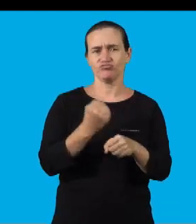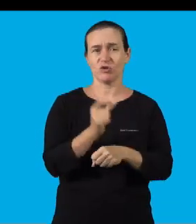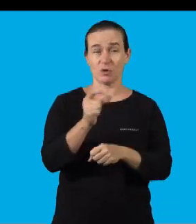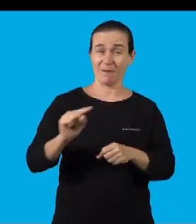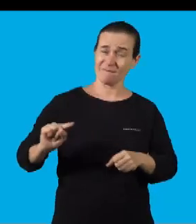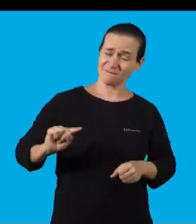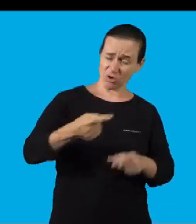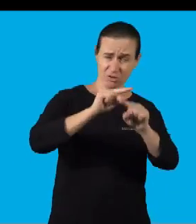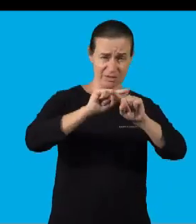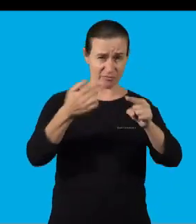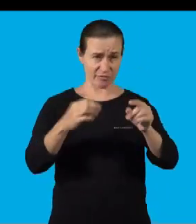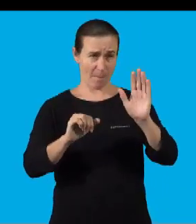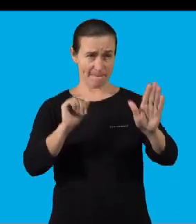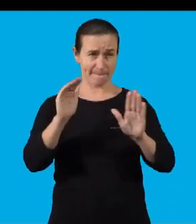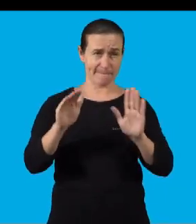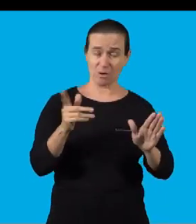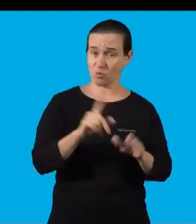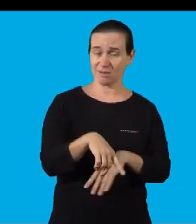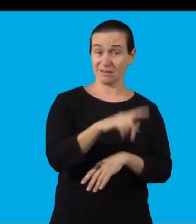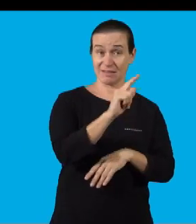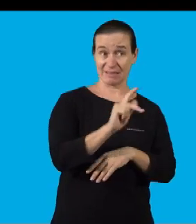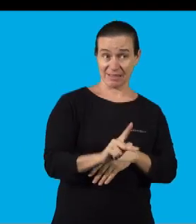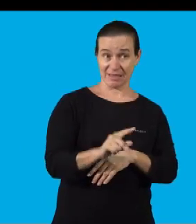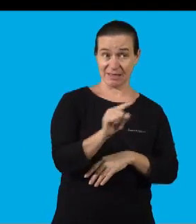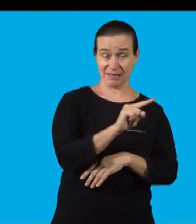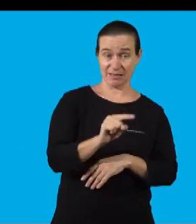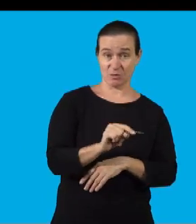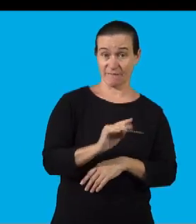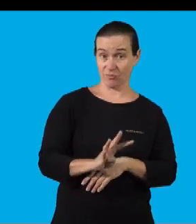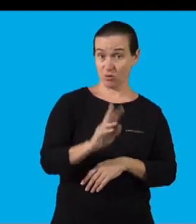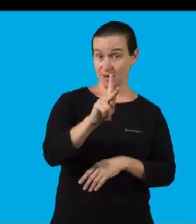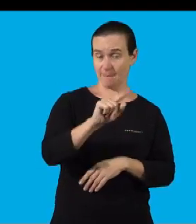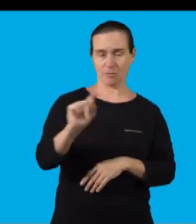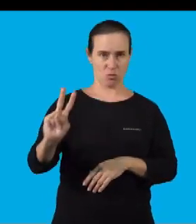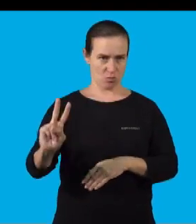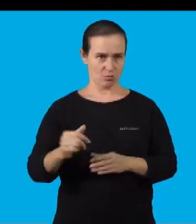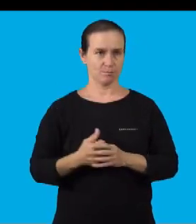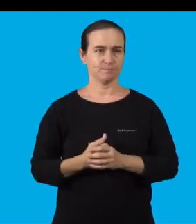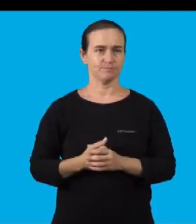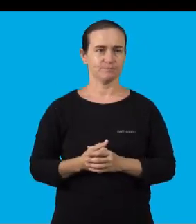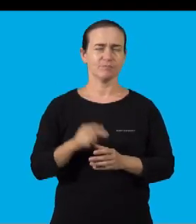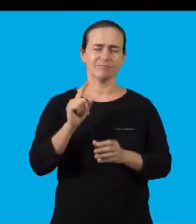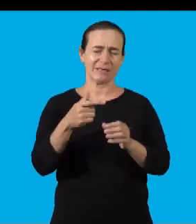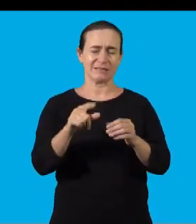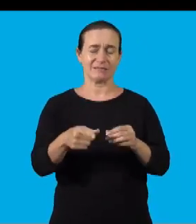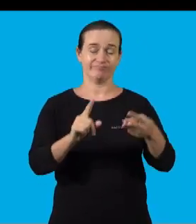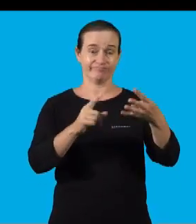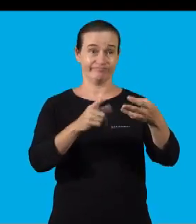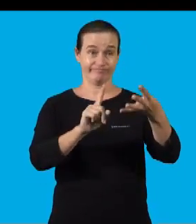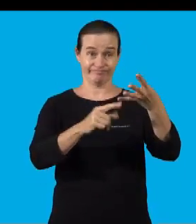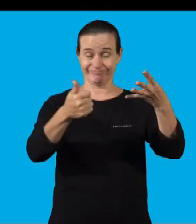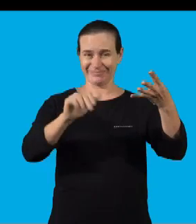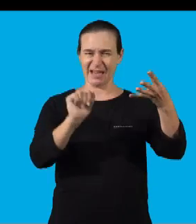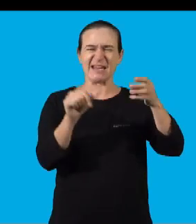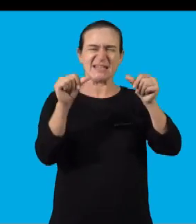the first differences of the pattern is Tk is equals to 4k minus 2. So it determined the